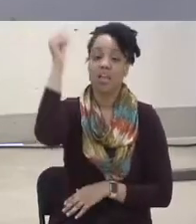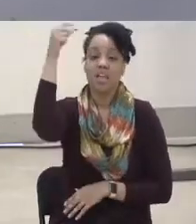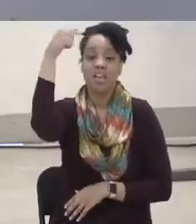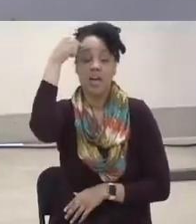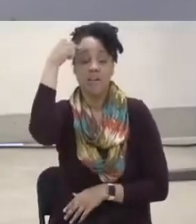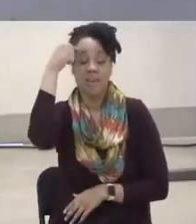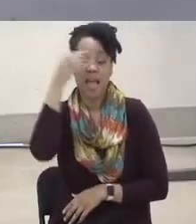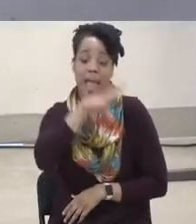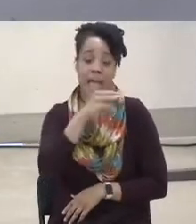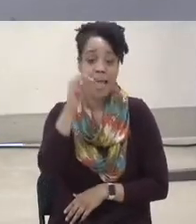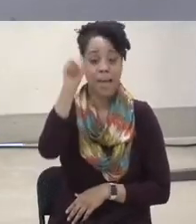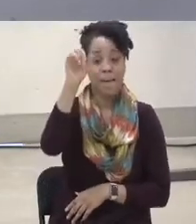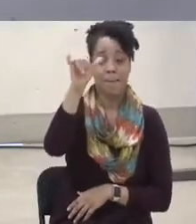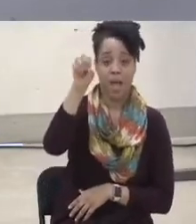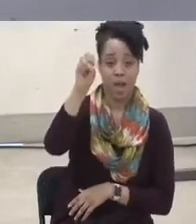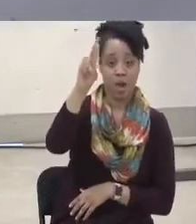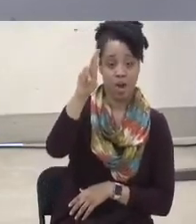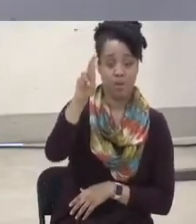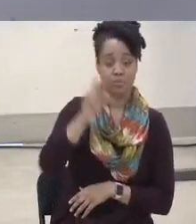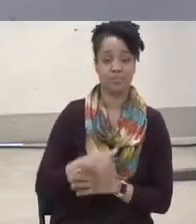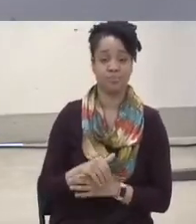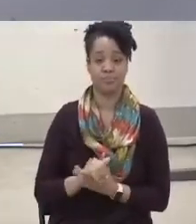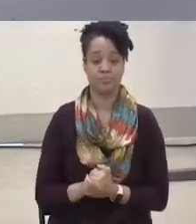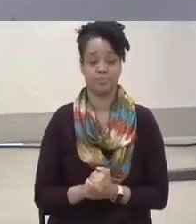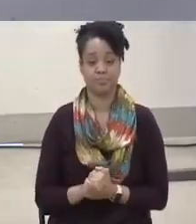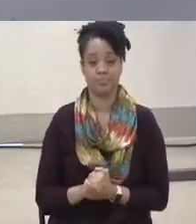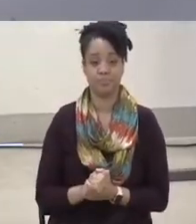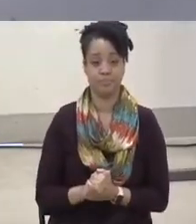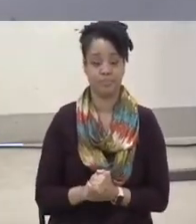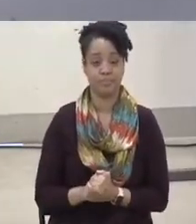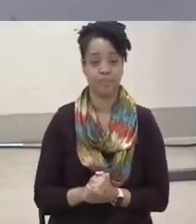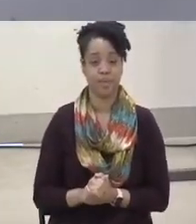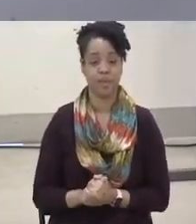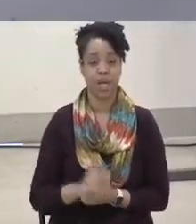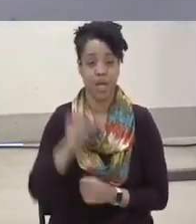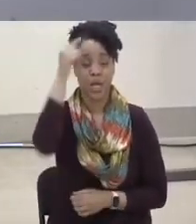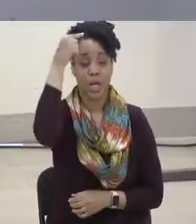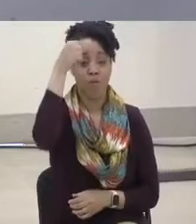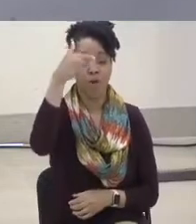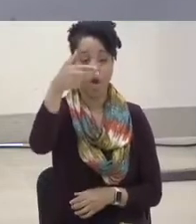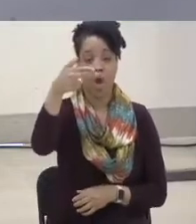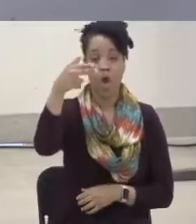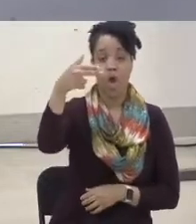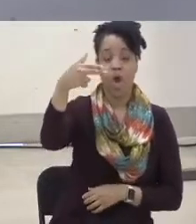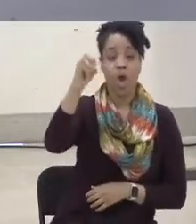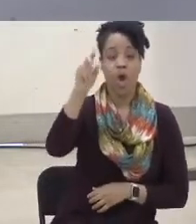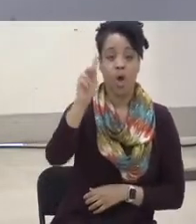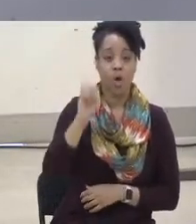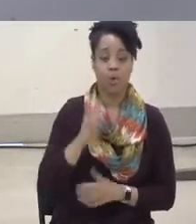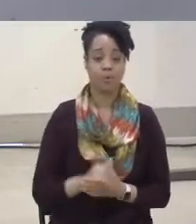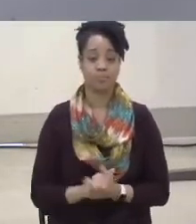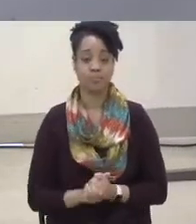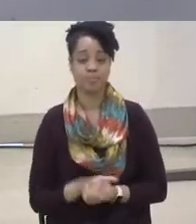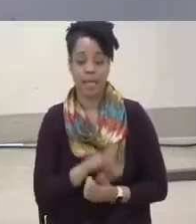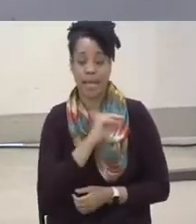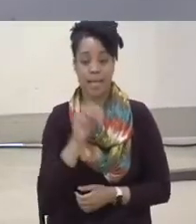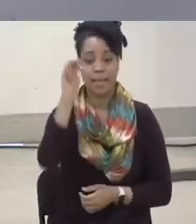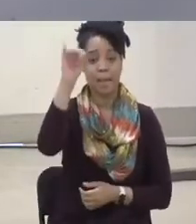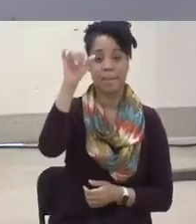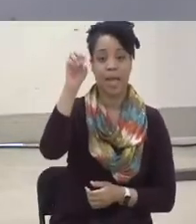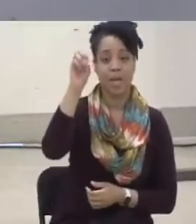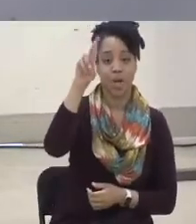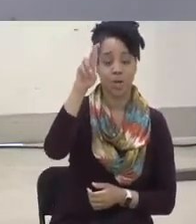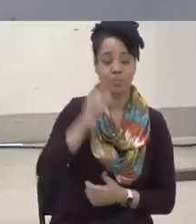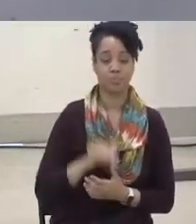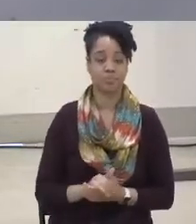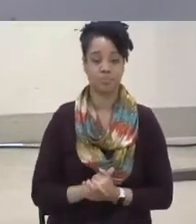the mayor, déjame decirle al gobernador, al alcalde, the governor Holcomb el gobernador and the mayor,